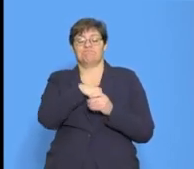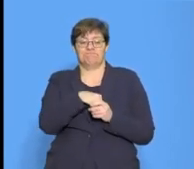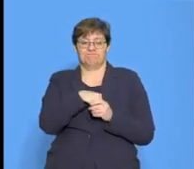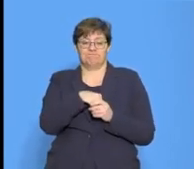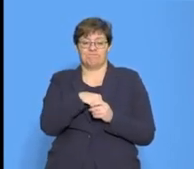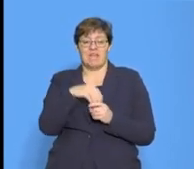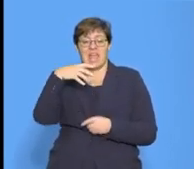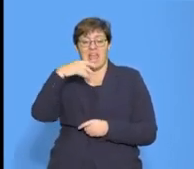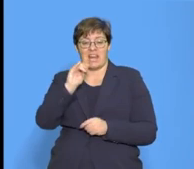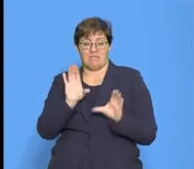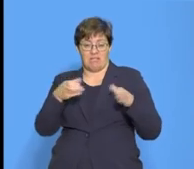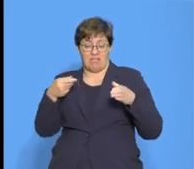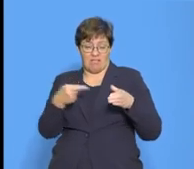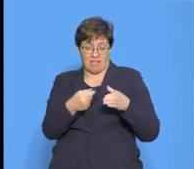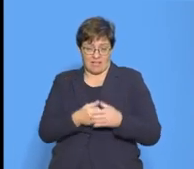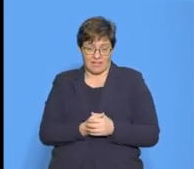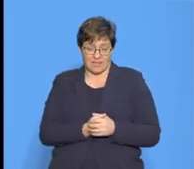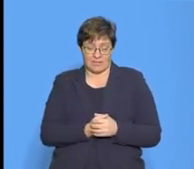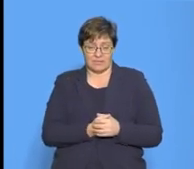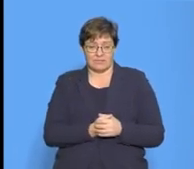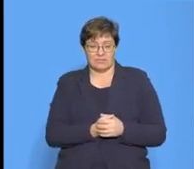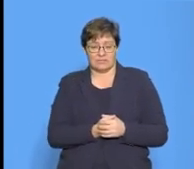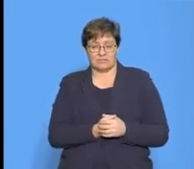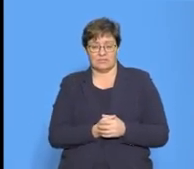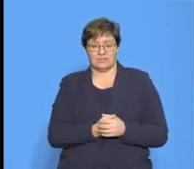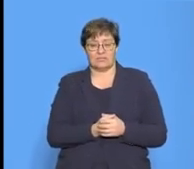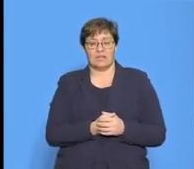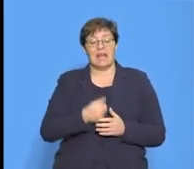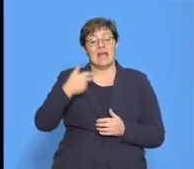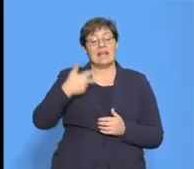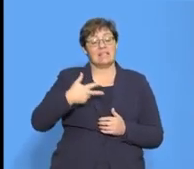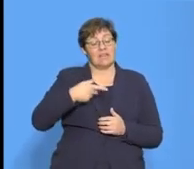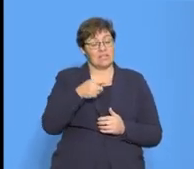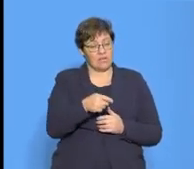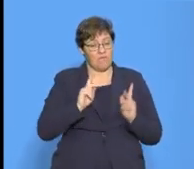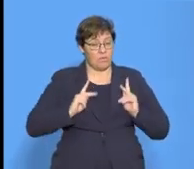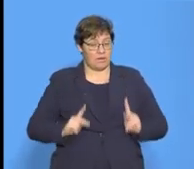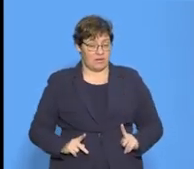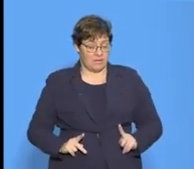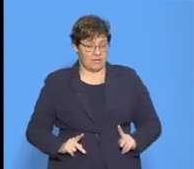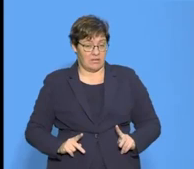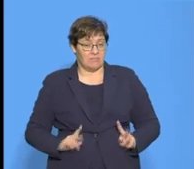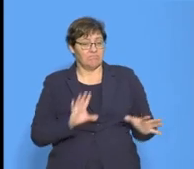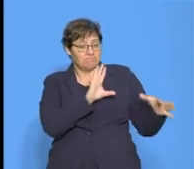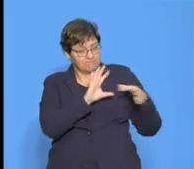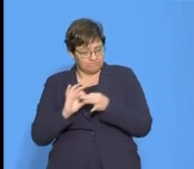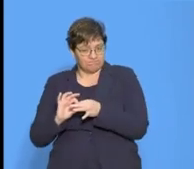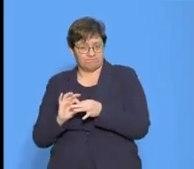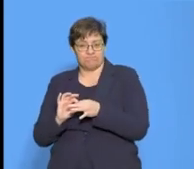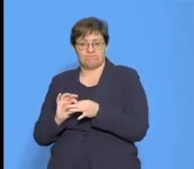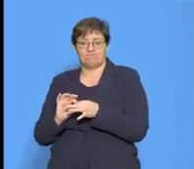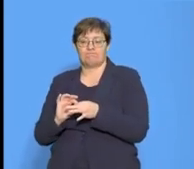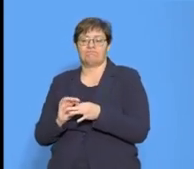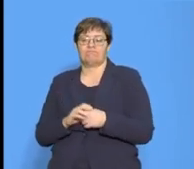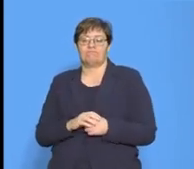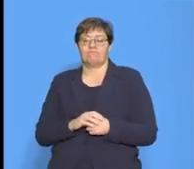considered part of the animal kingdom. All right. So the classification of humans is according